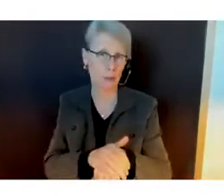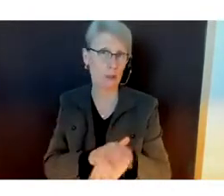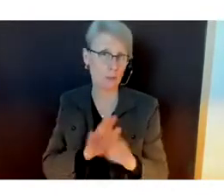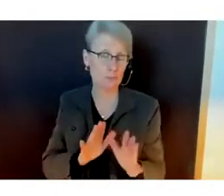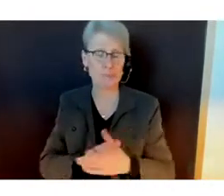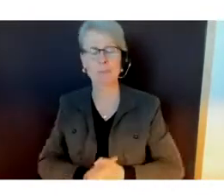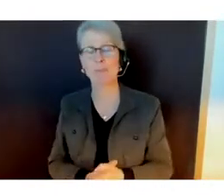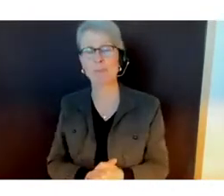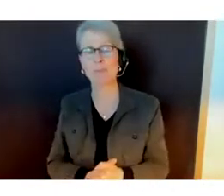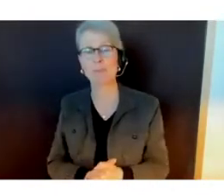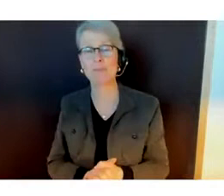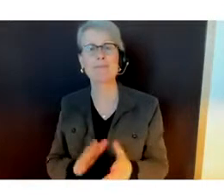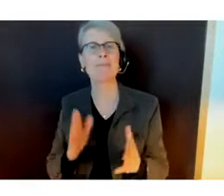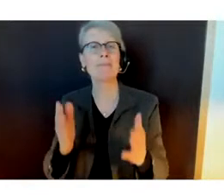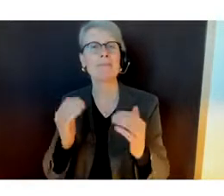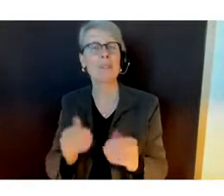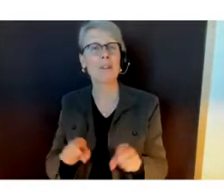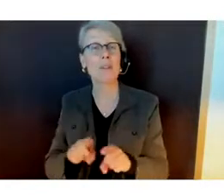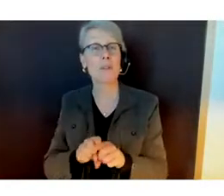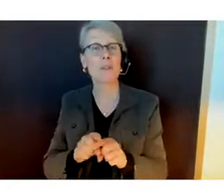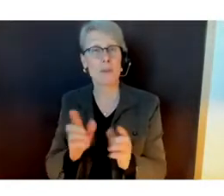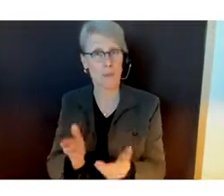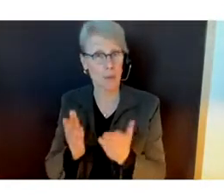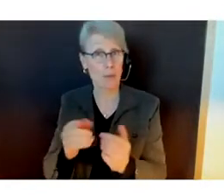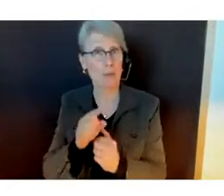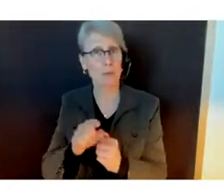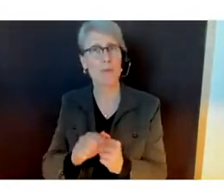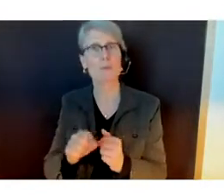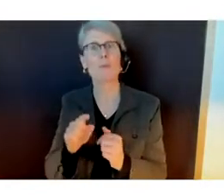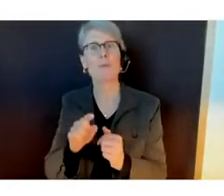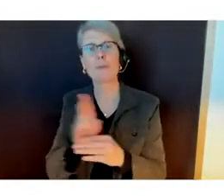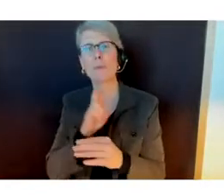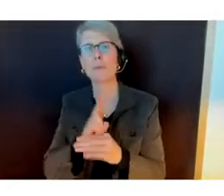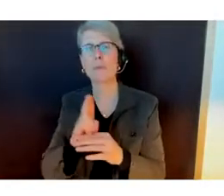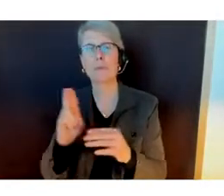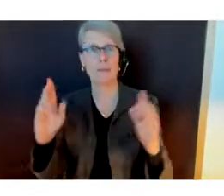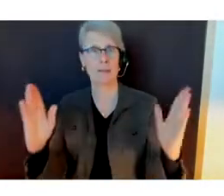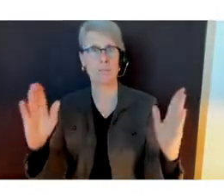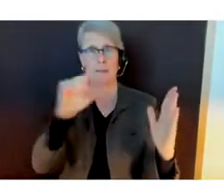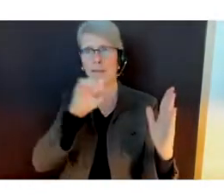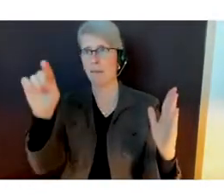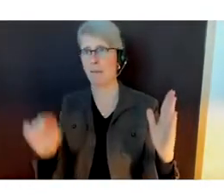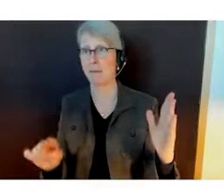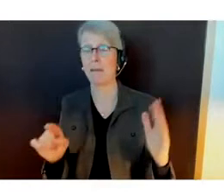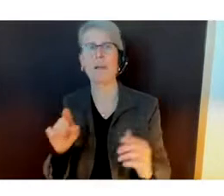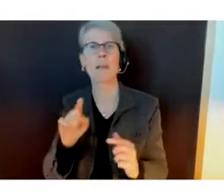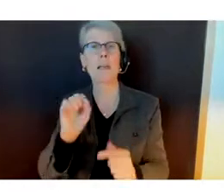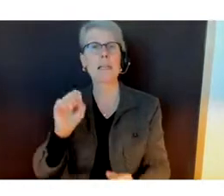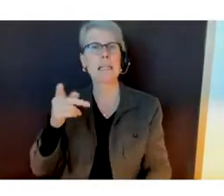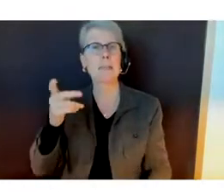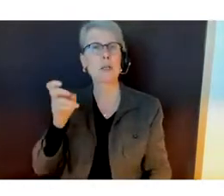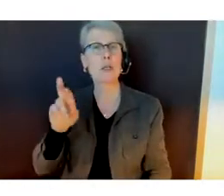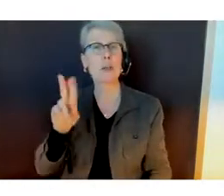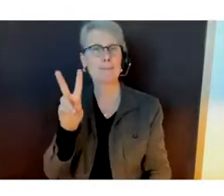hear the presentation in. We also recommend that you watch the webinar in speaker view. On the slide, you'll see how